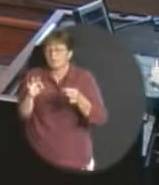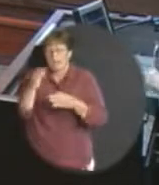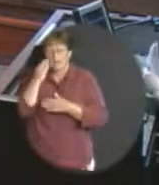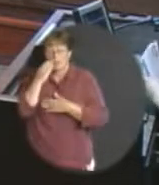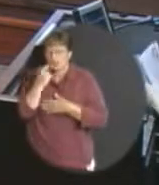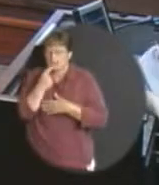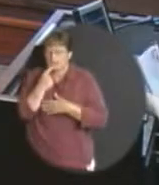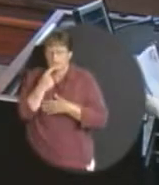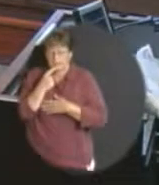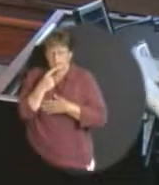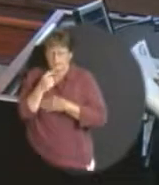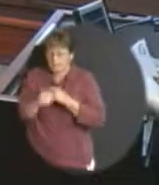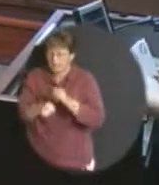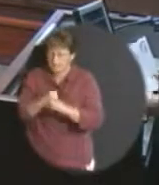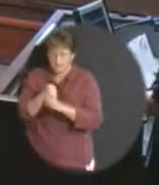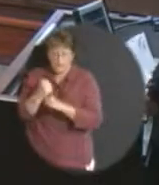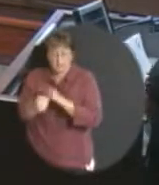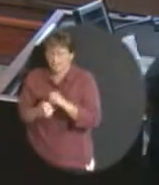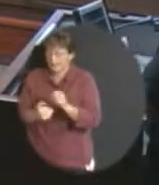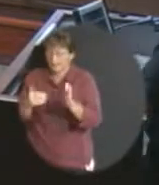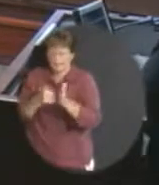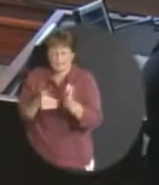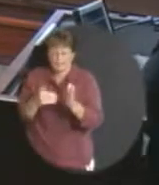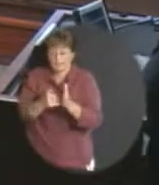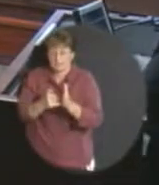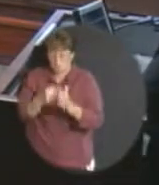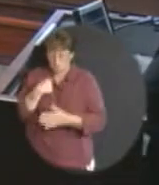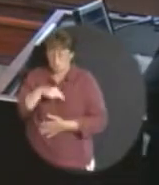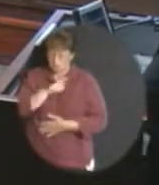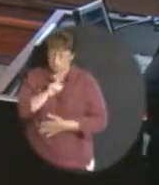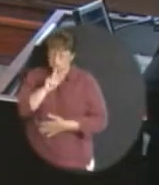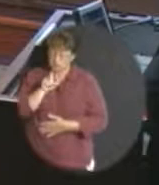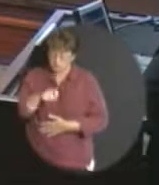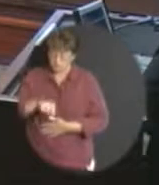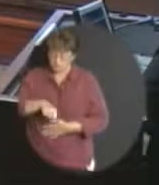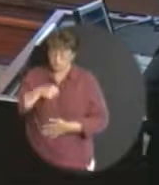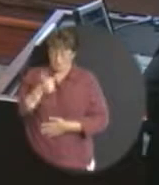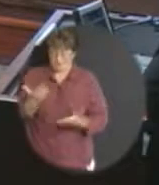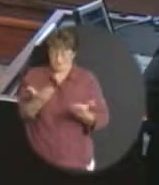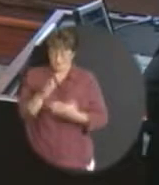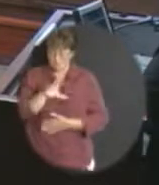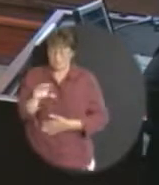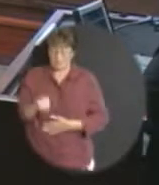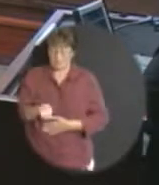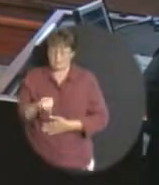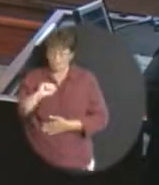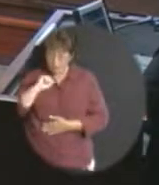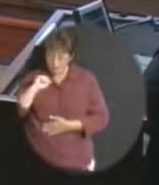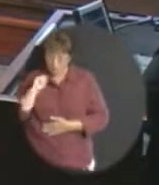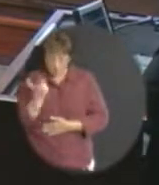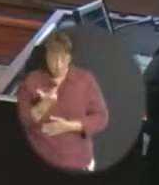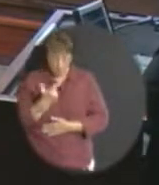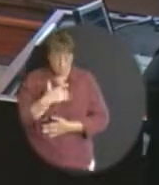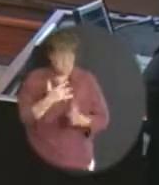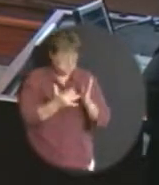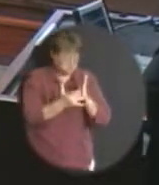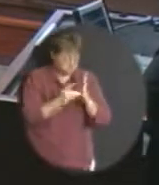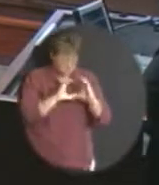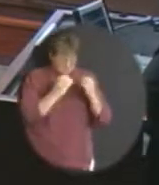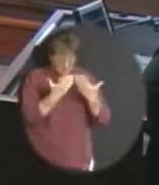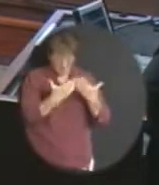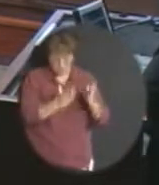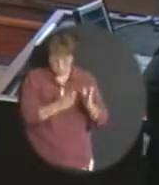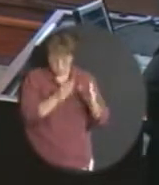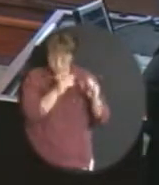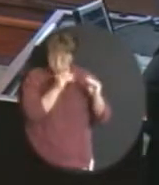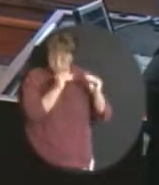year. We have so much to be proud of in Olathe, and we have everyone from the classroom teachers to the